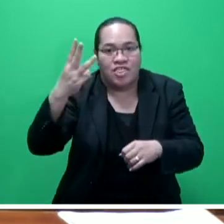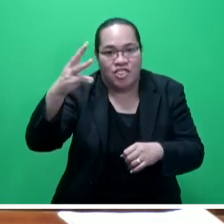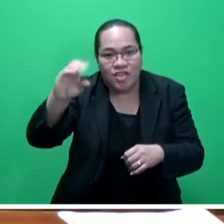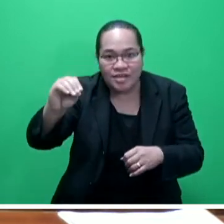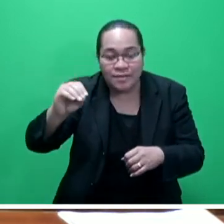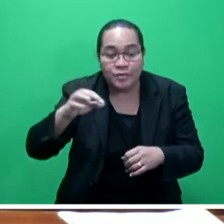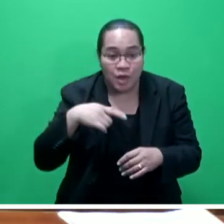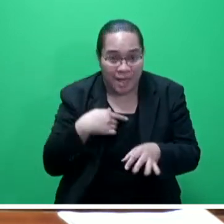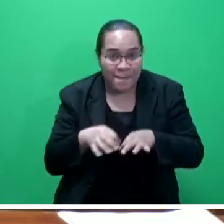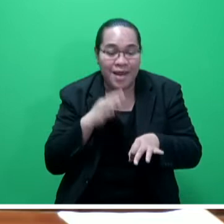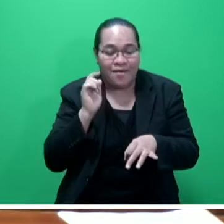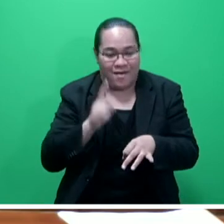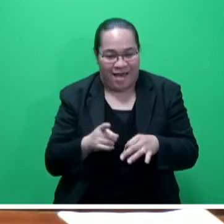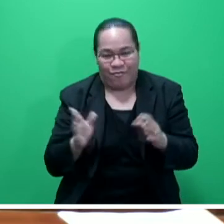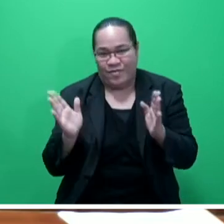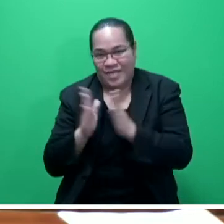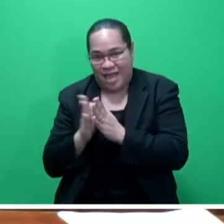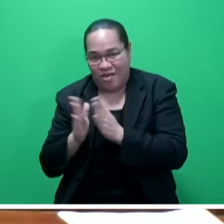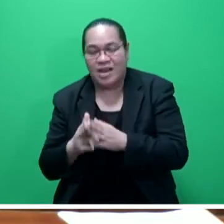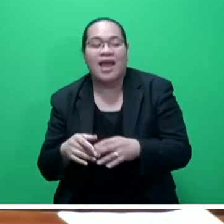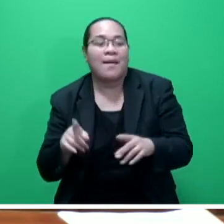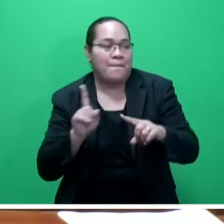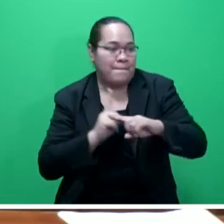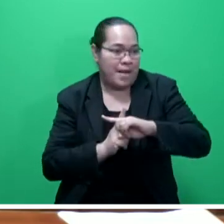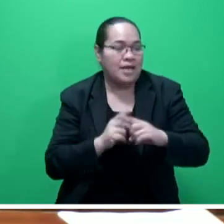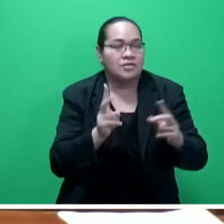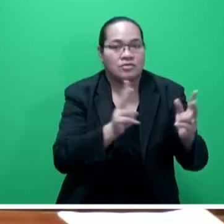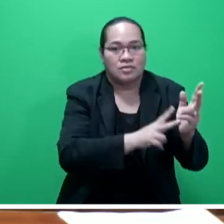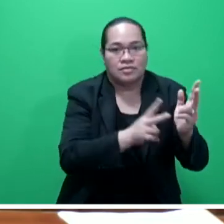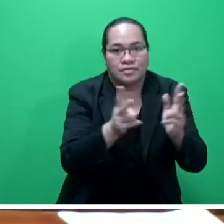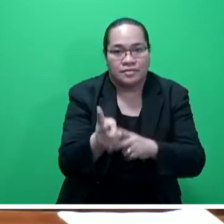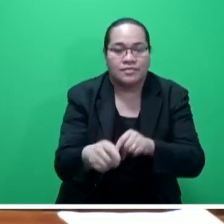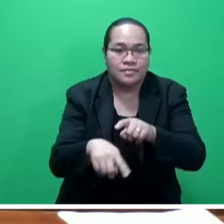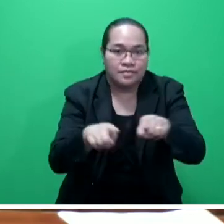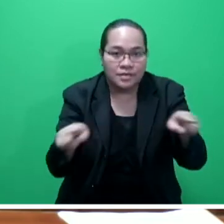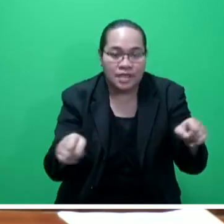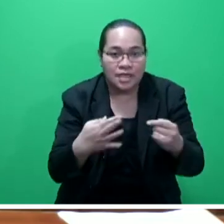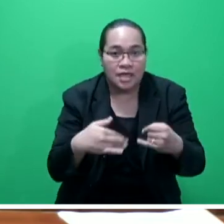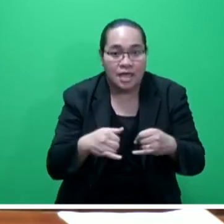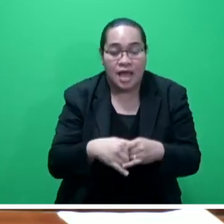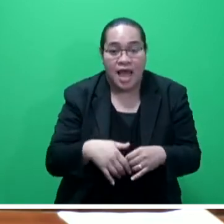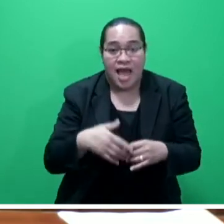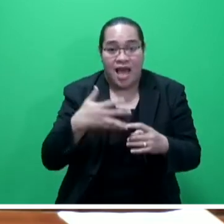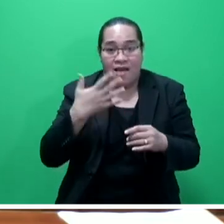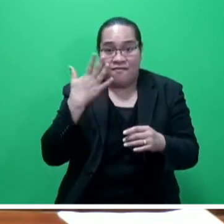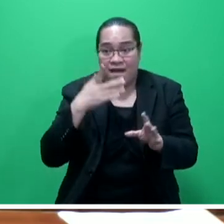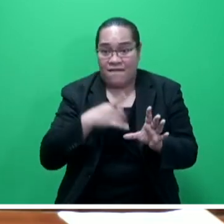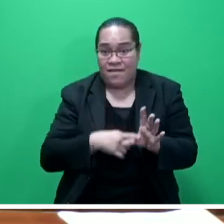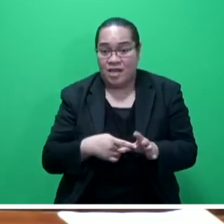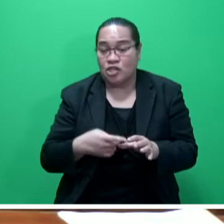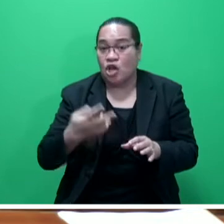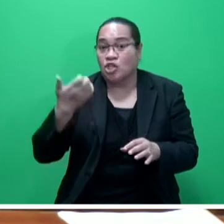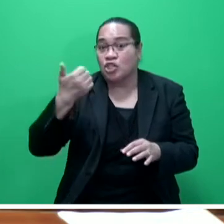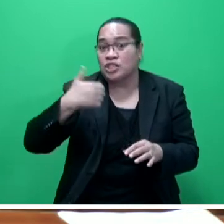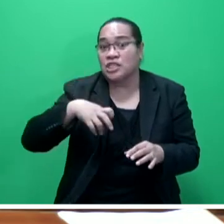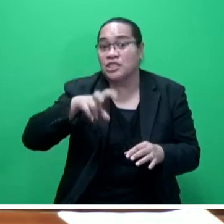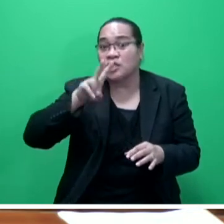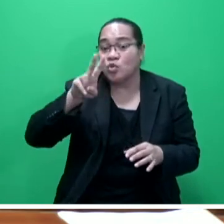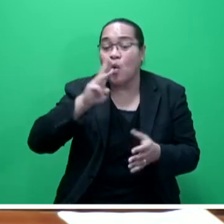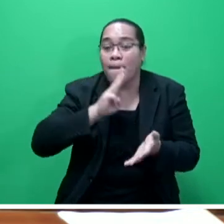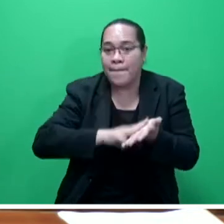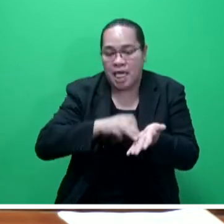the urban and the rural areas. Over the last 5 years, government has invested a total of approximately more than $62